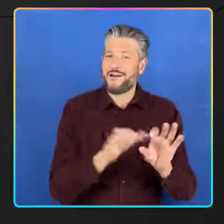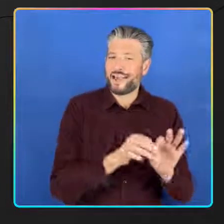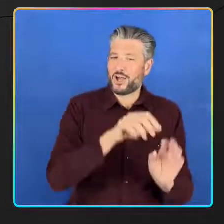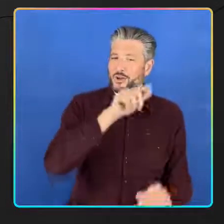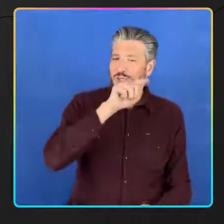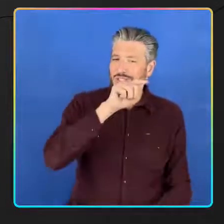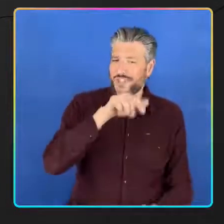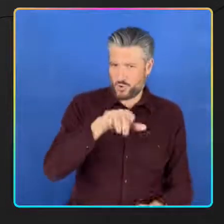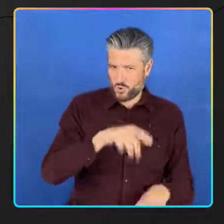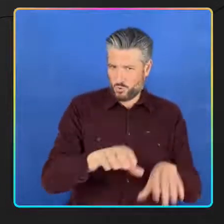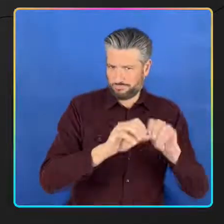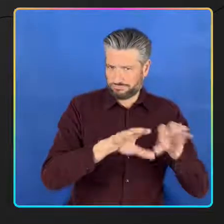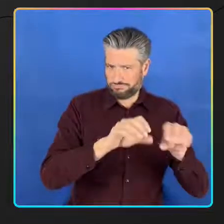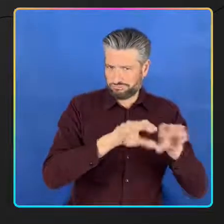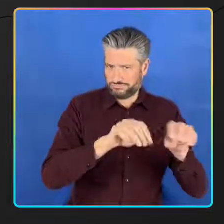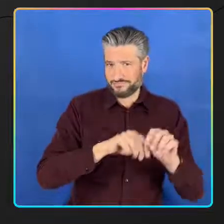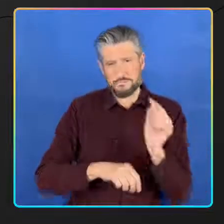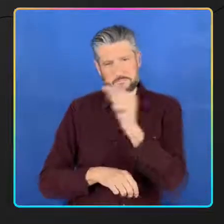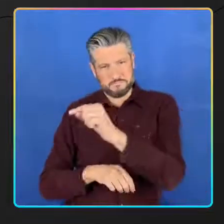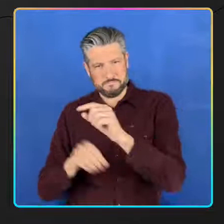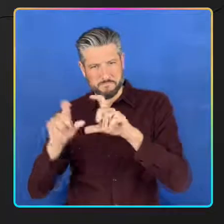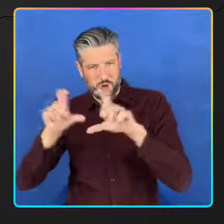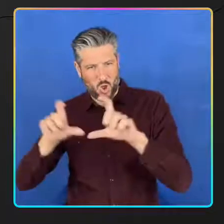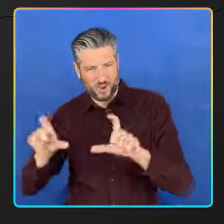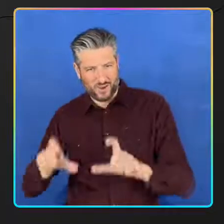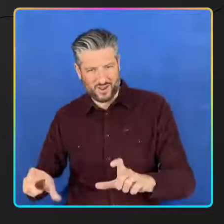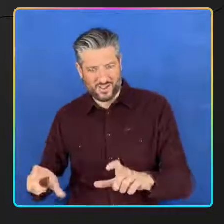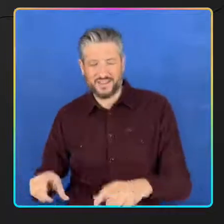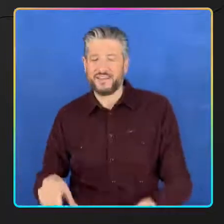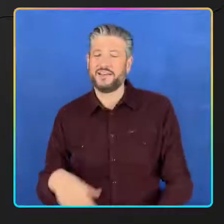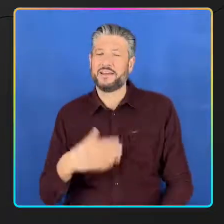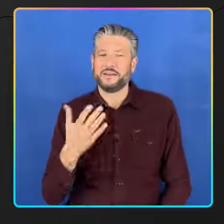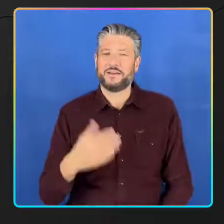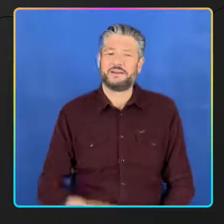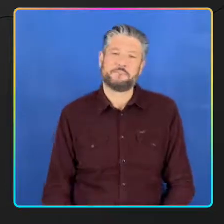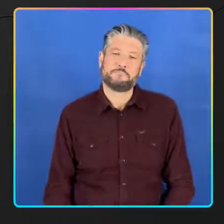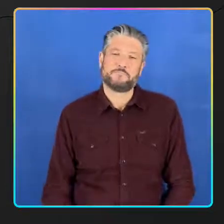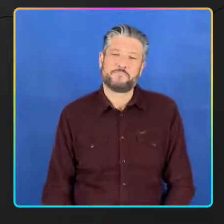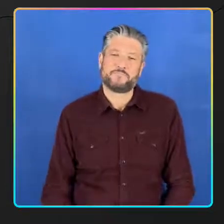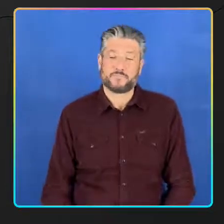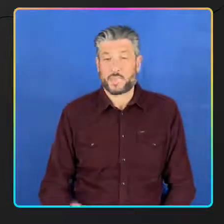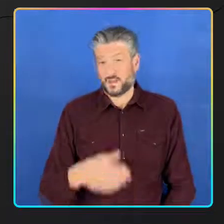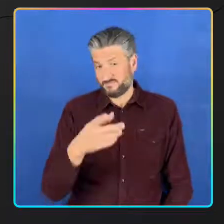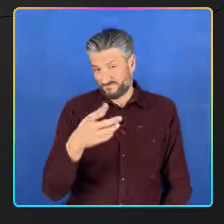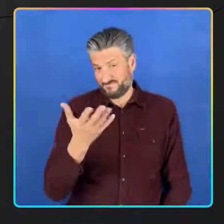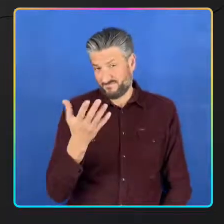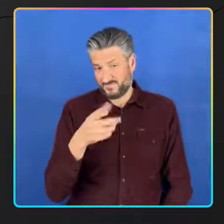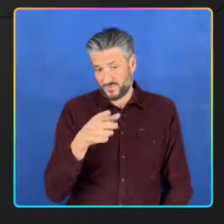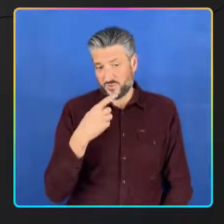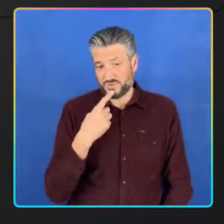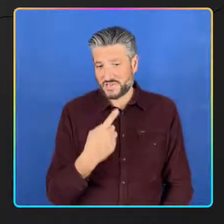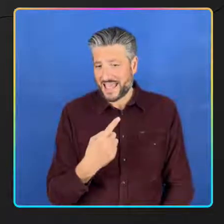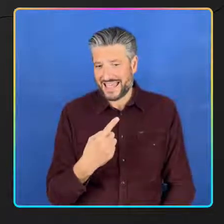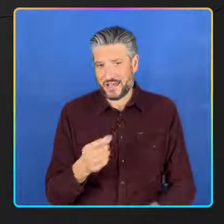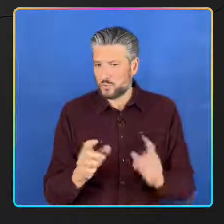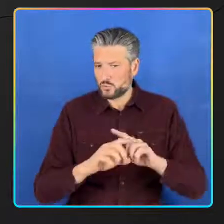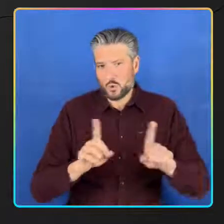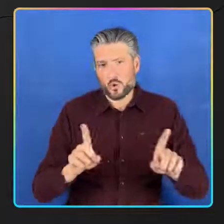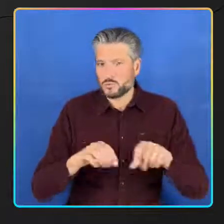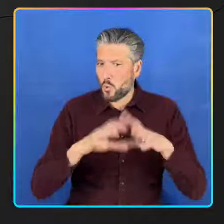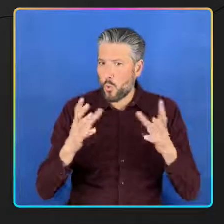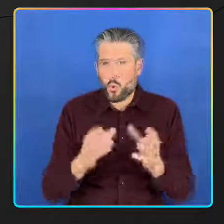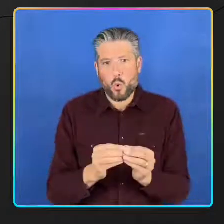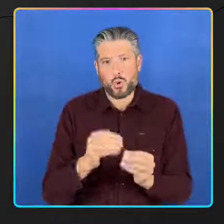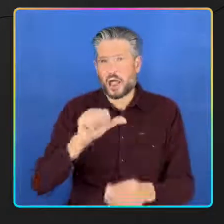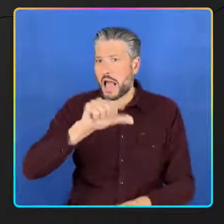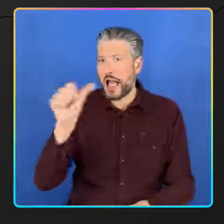is lots of different, as you said, it's not all just Azure AI. It's actually like a lot of just sort